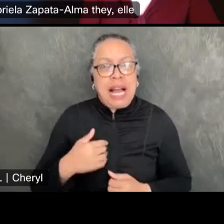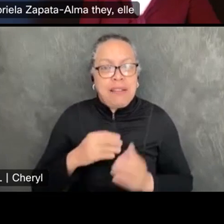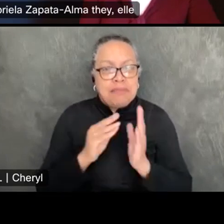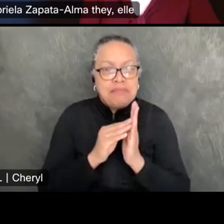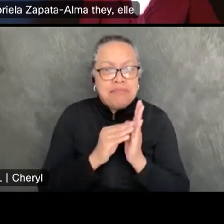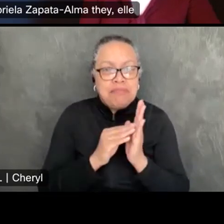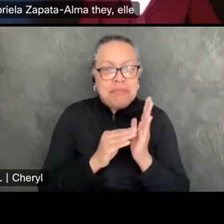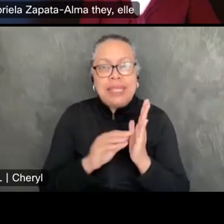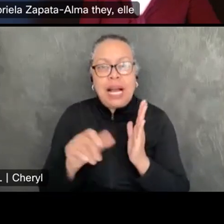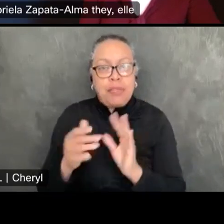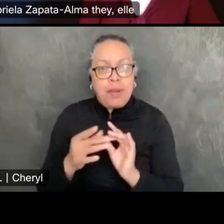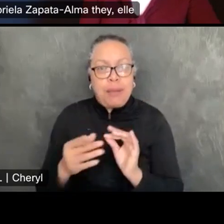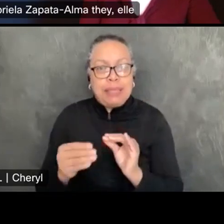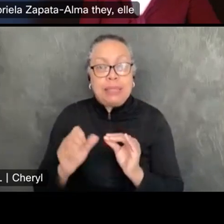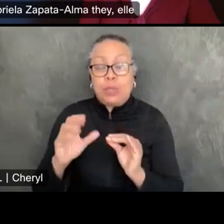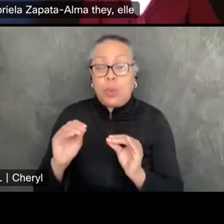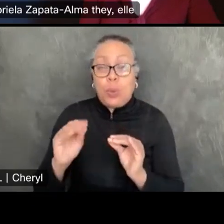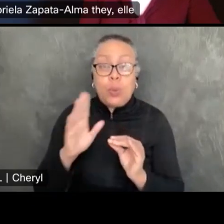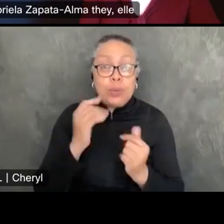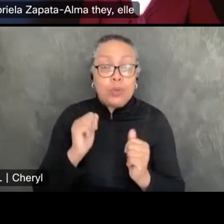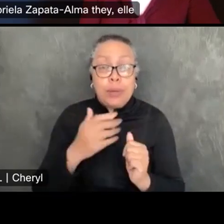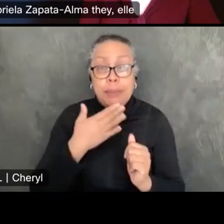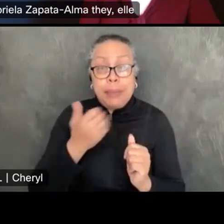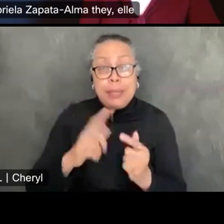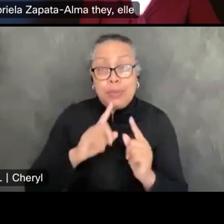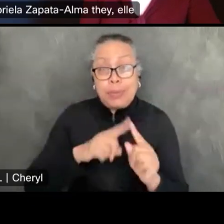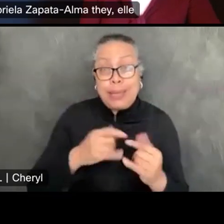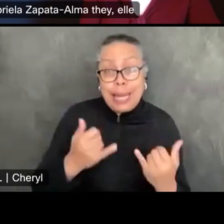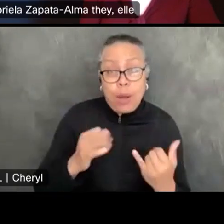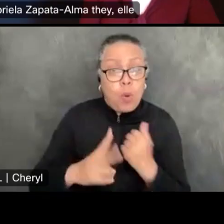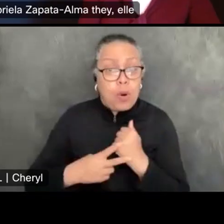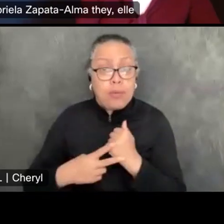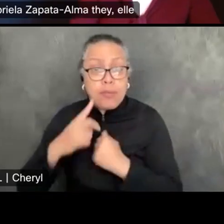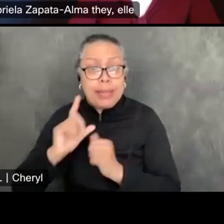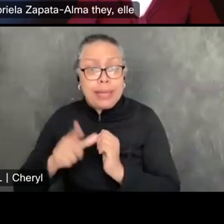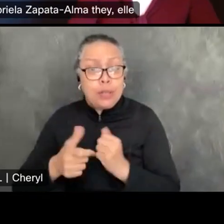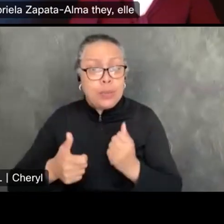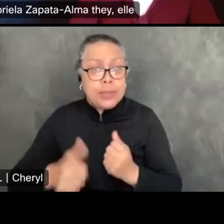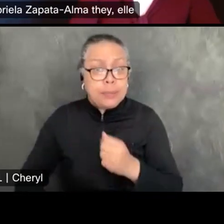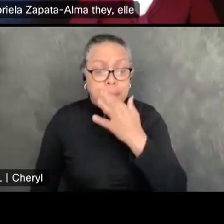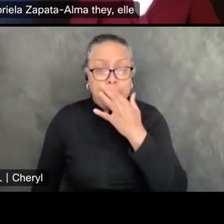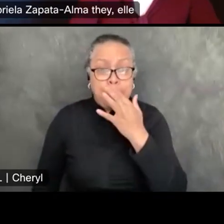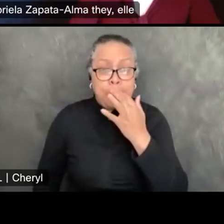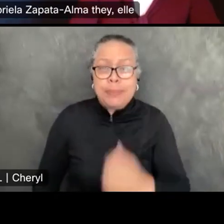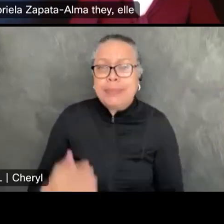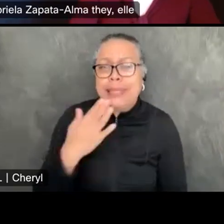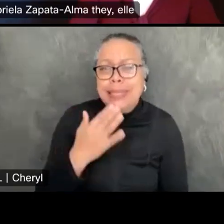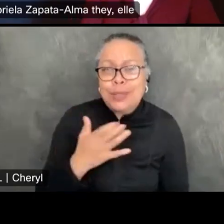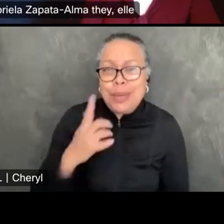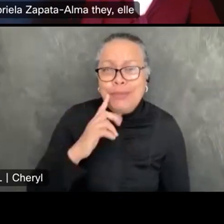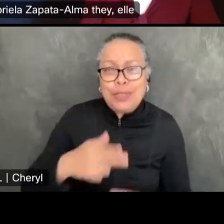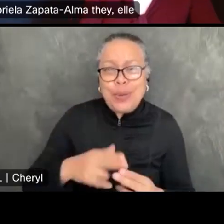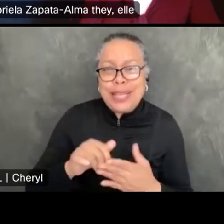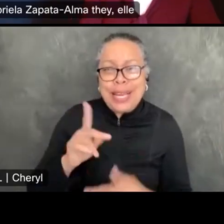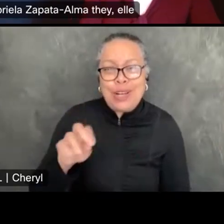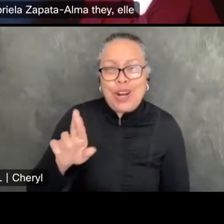so we could do our best to respond now or save them for later. Yeah, thanks so much for flagging that, Carla. So